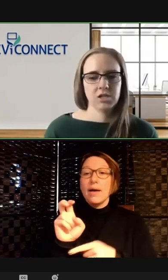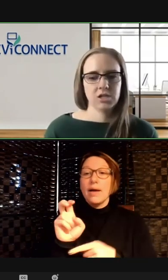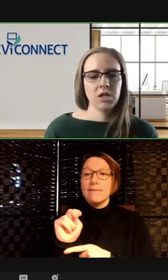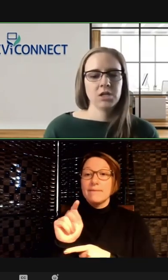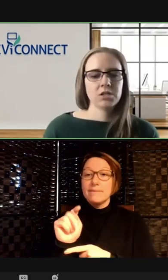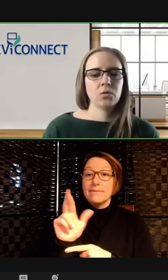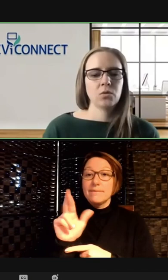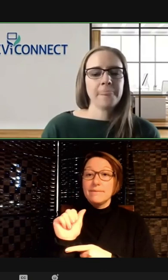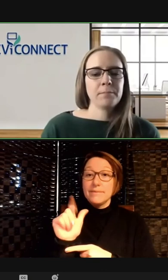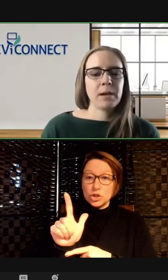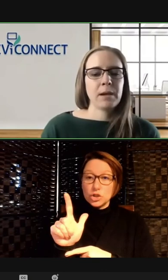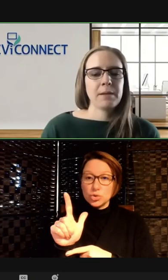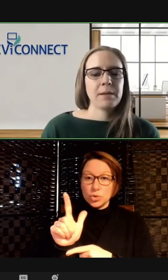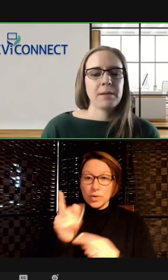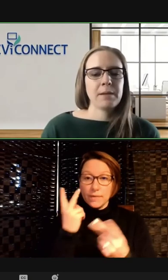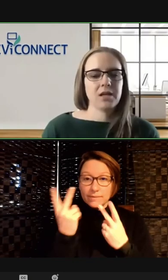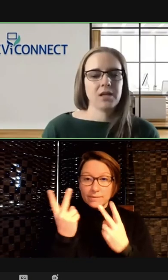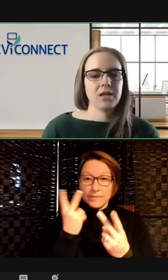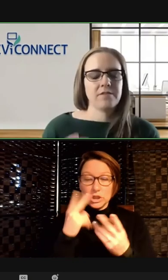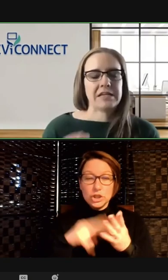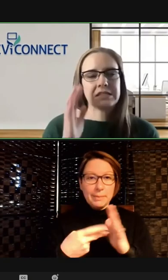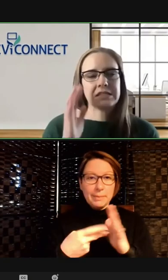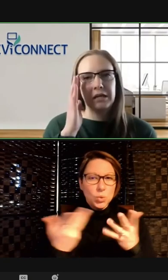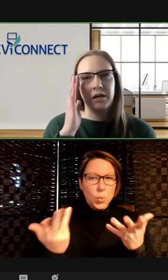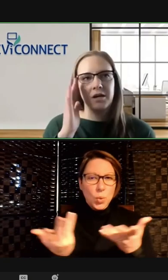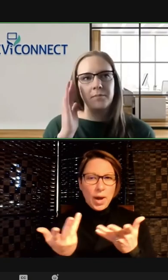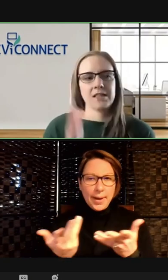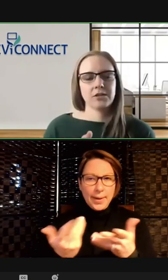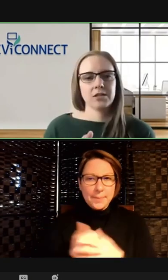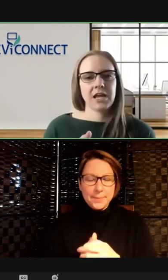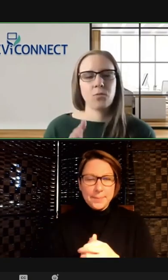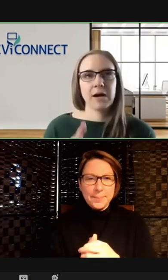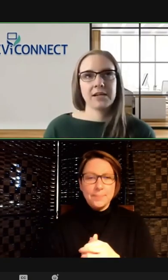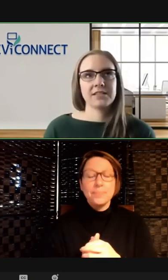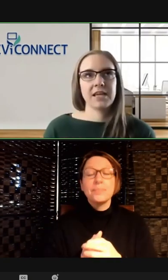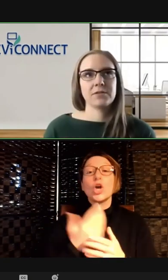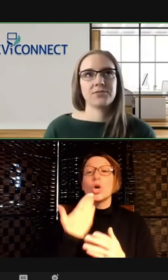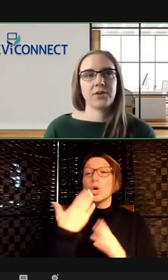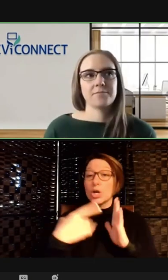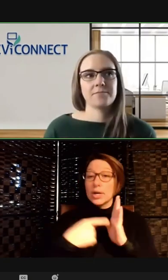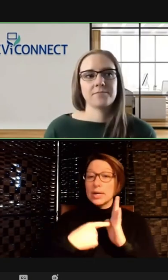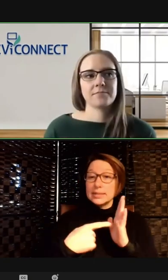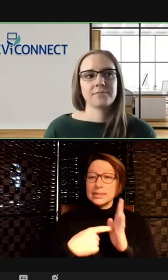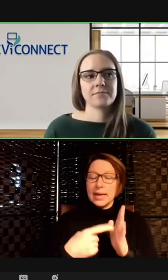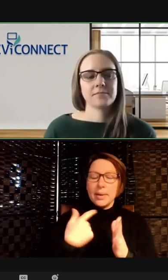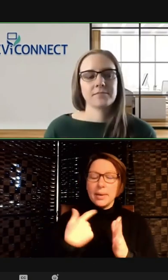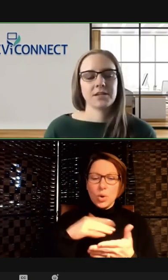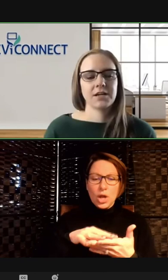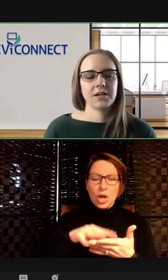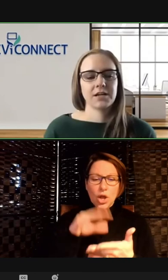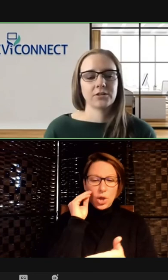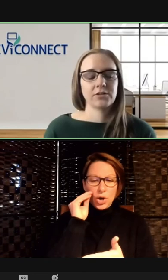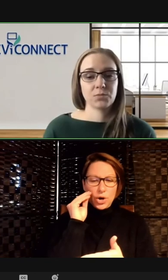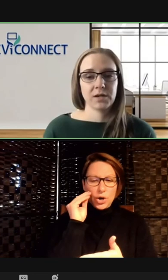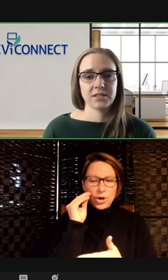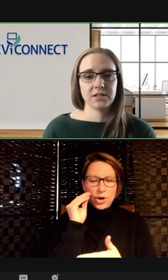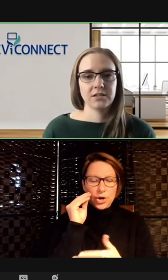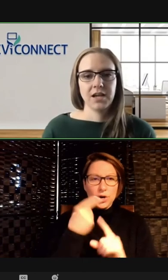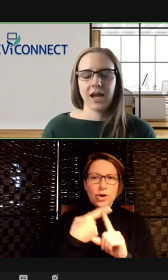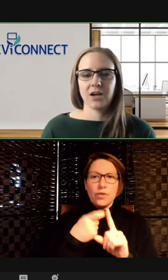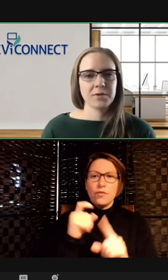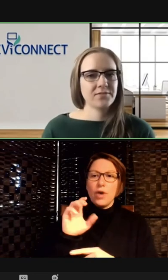what vision. So my best example of this, I learned, I want to say it was from